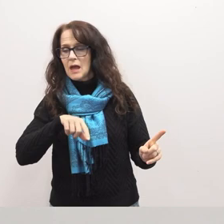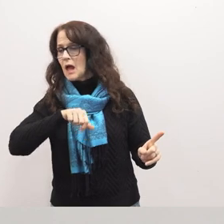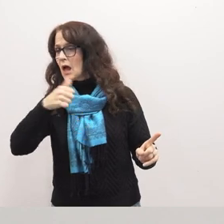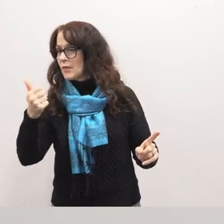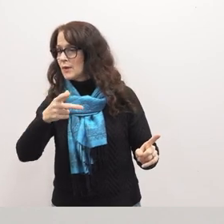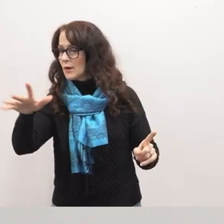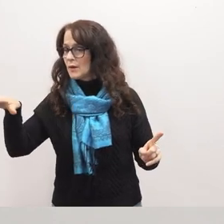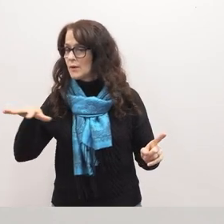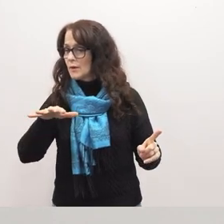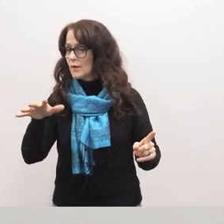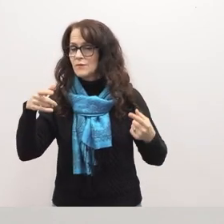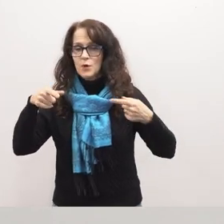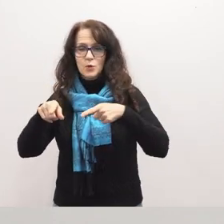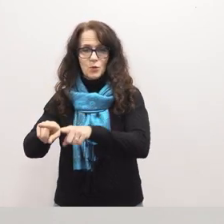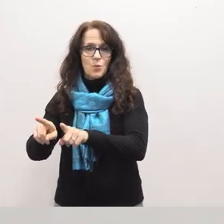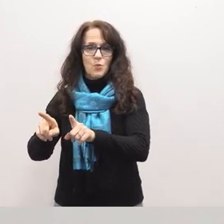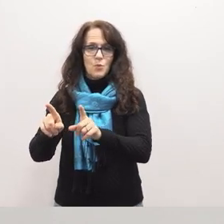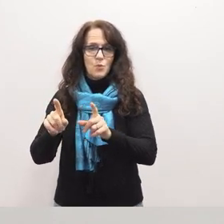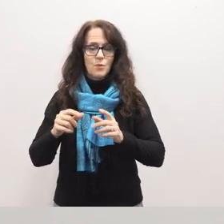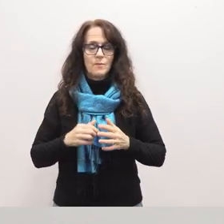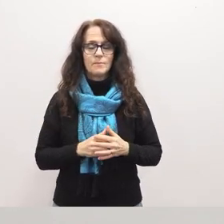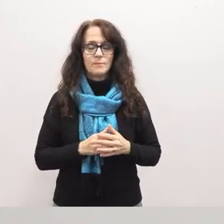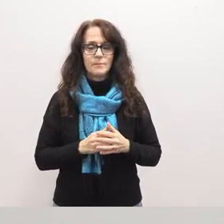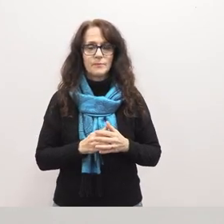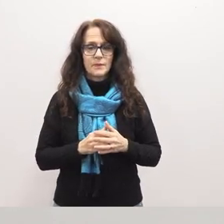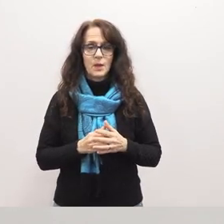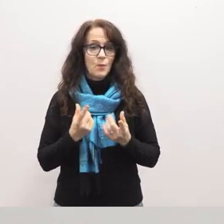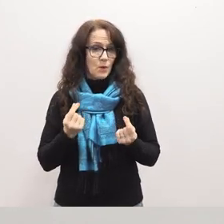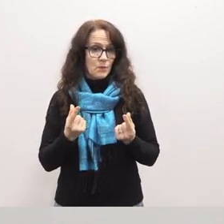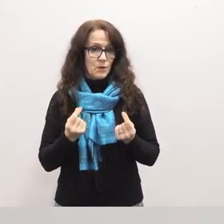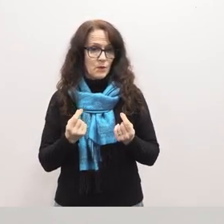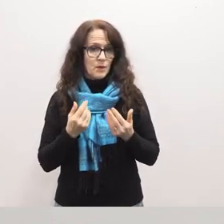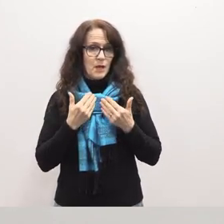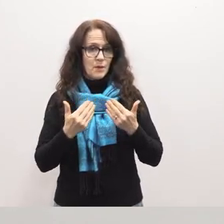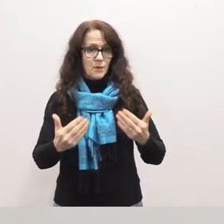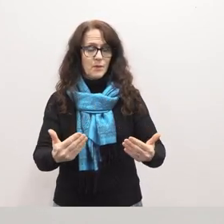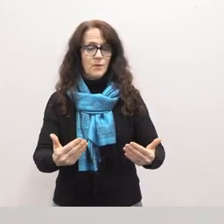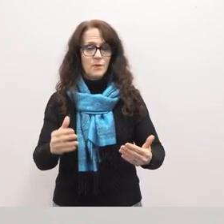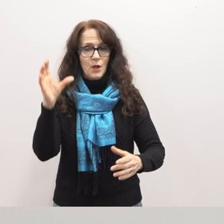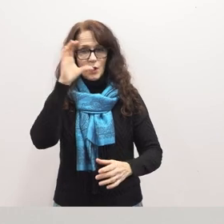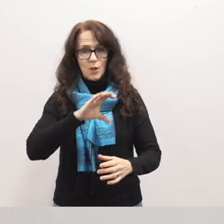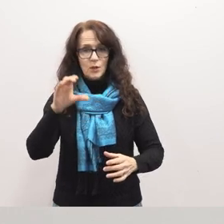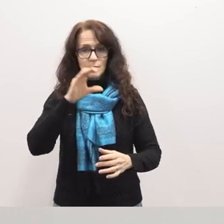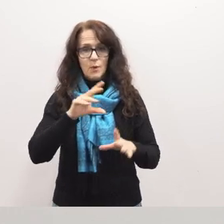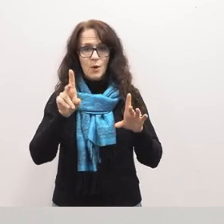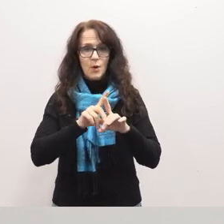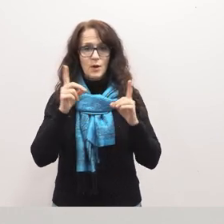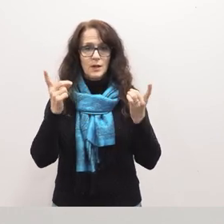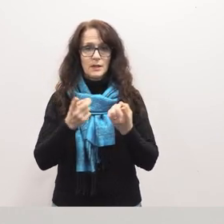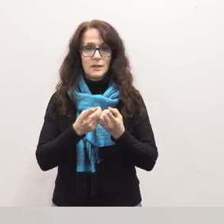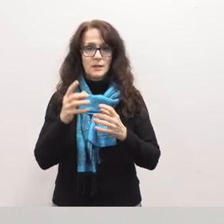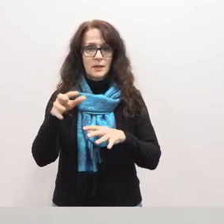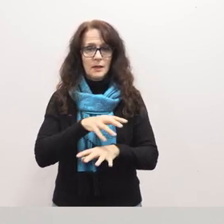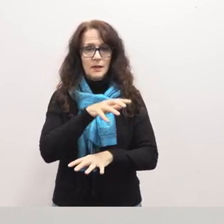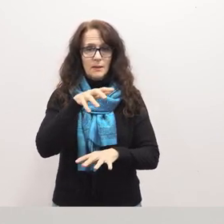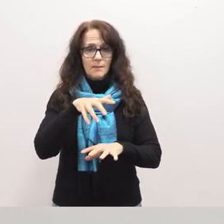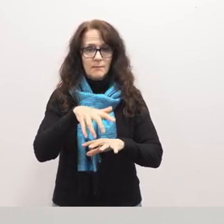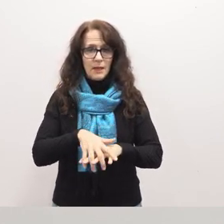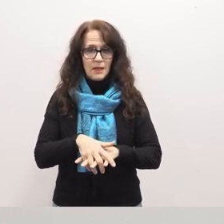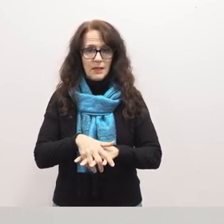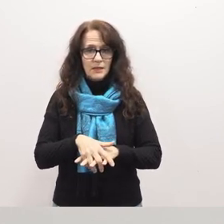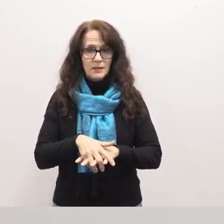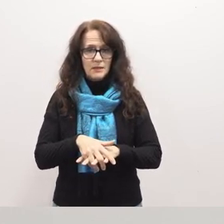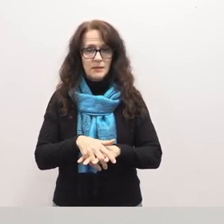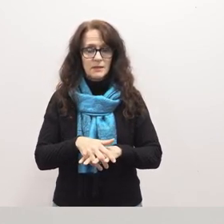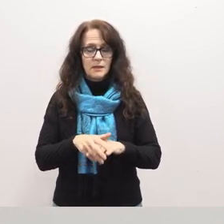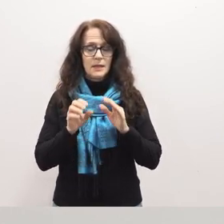options. What we are in the process of doing as we move forward is looking at more district embedded dual enrollment options.